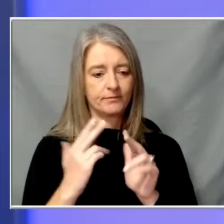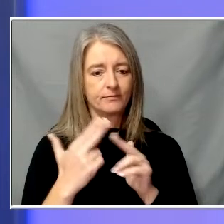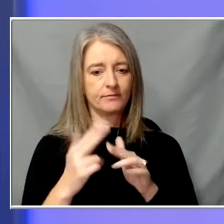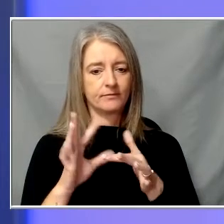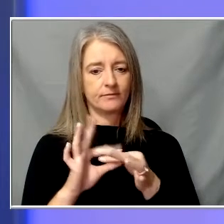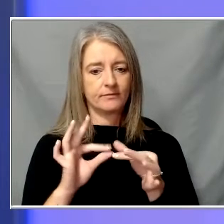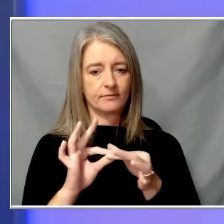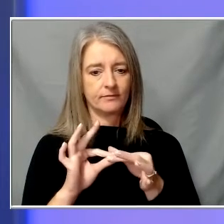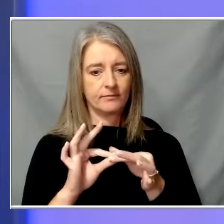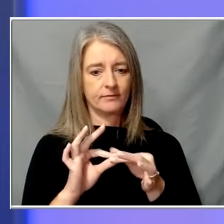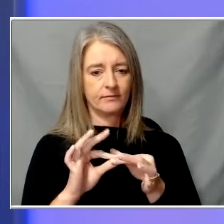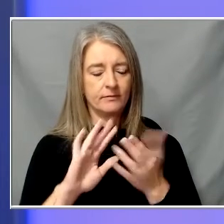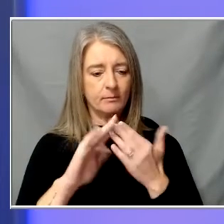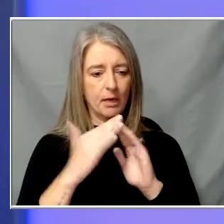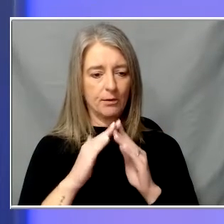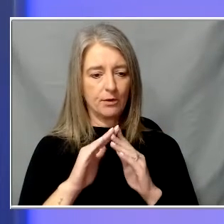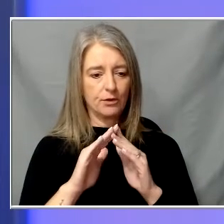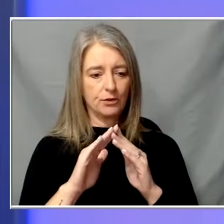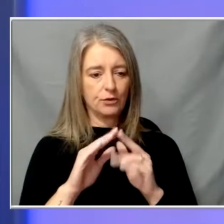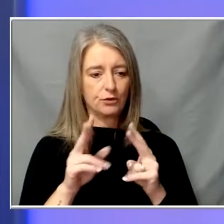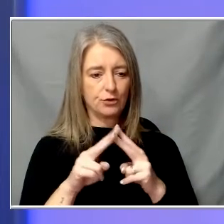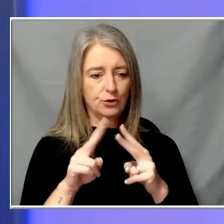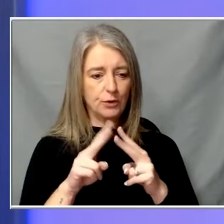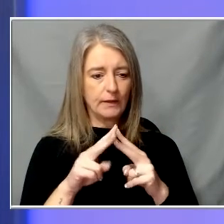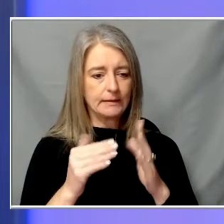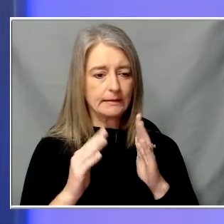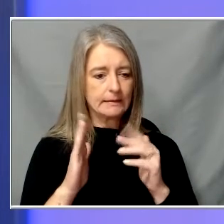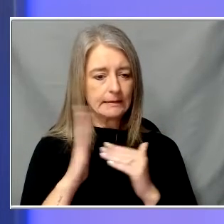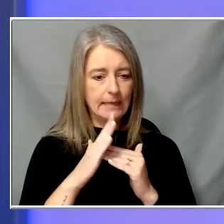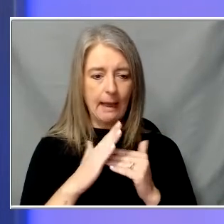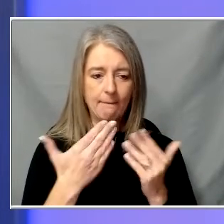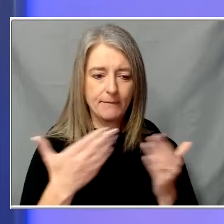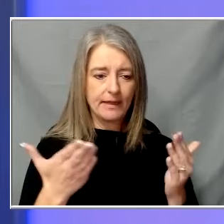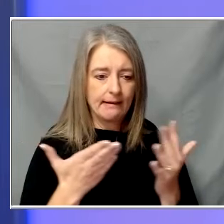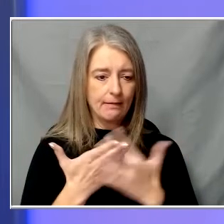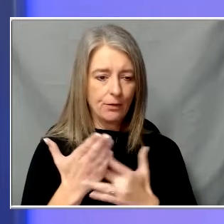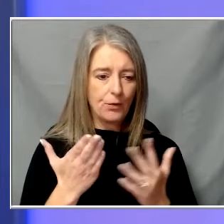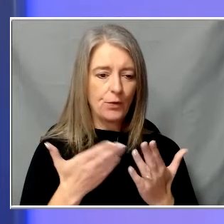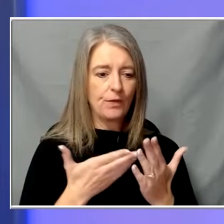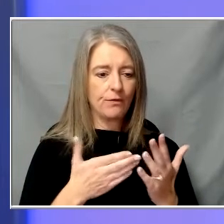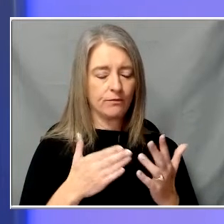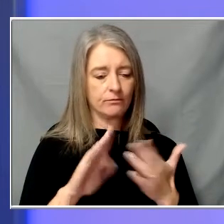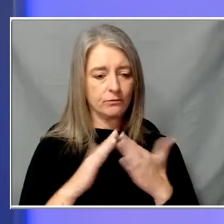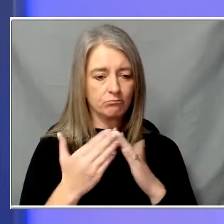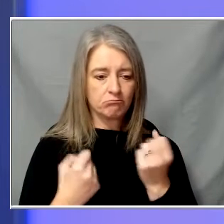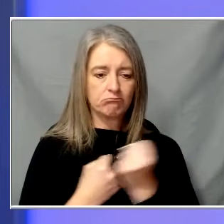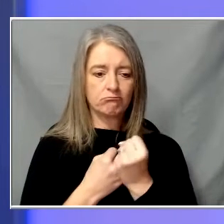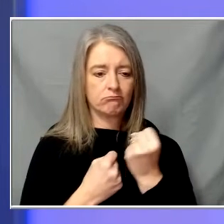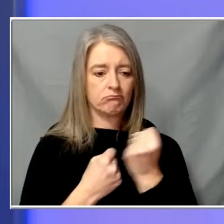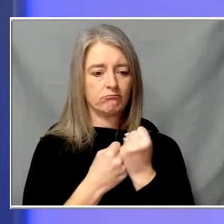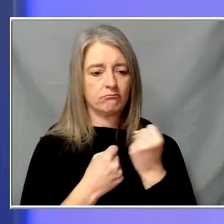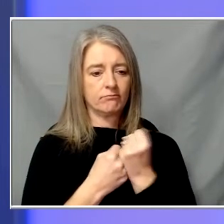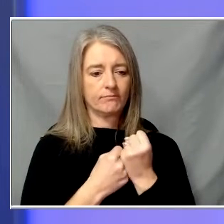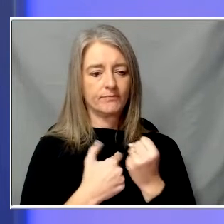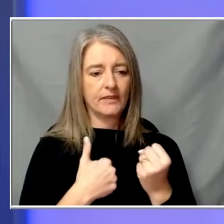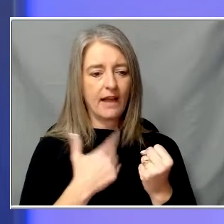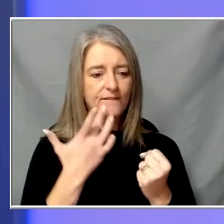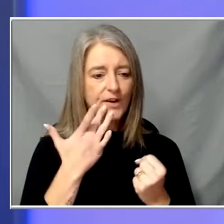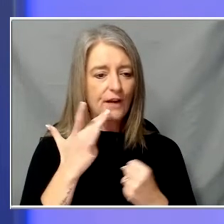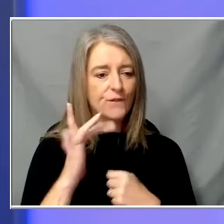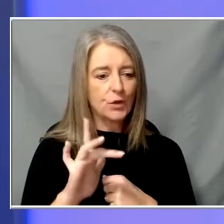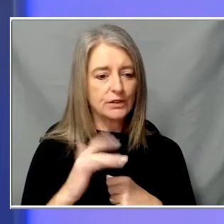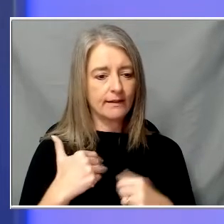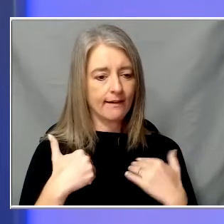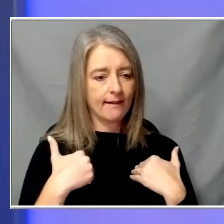and community were two of the top things that helped me get through this. And for a lot of people, I was very fortunate that I had